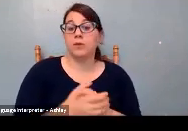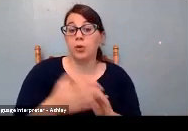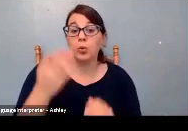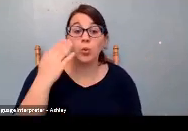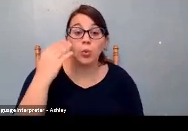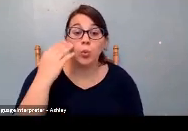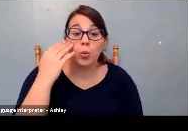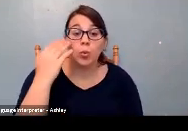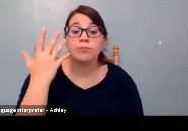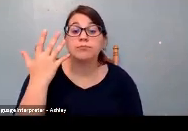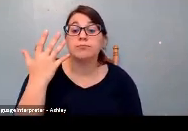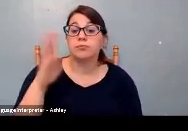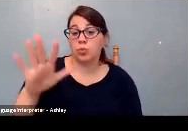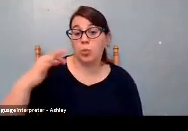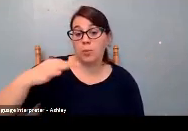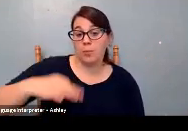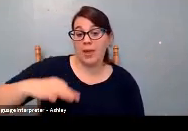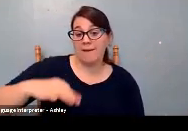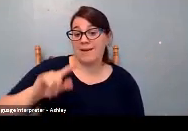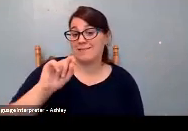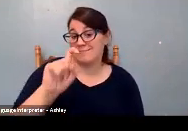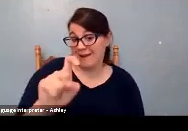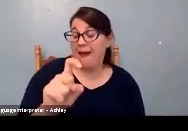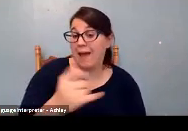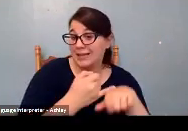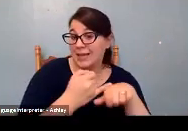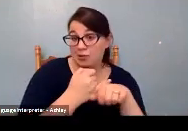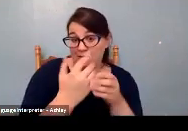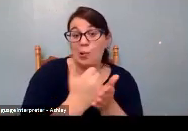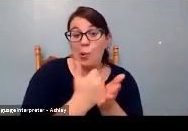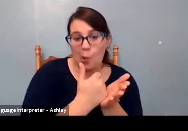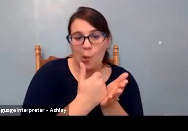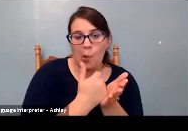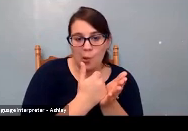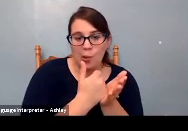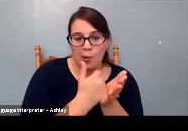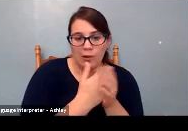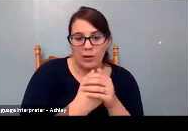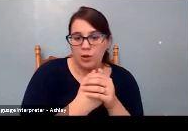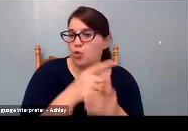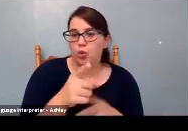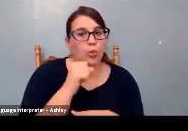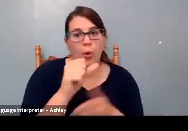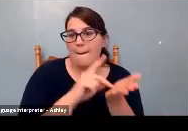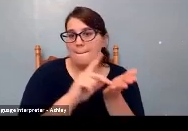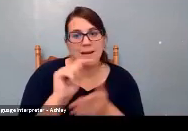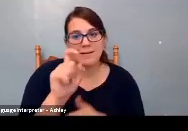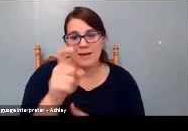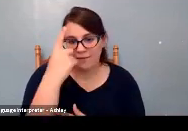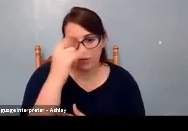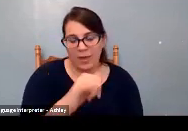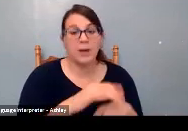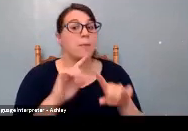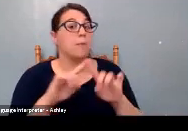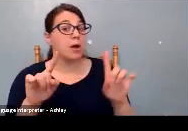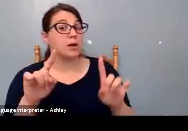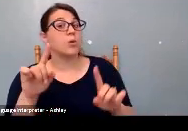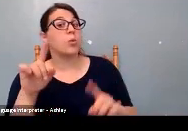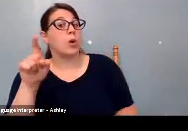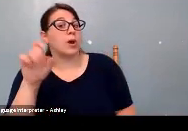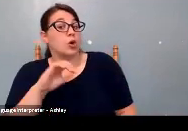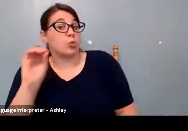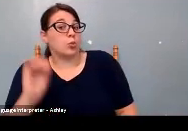like a savings account. The earnings are very low, but it's 100% FDIC insured, where the principal